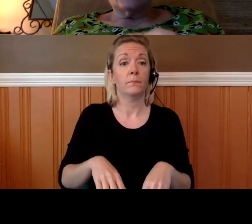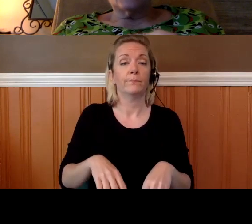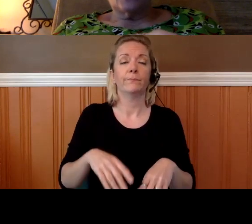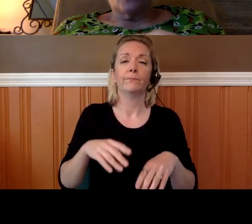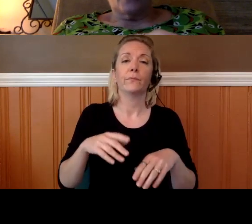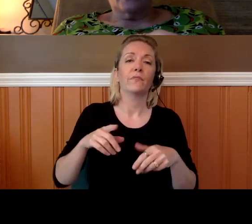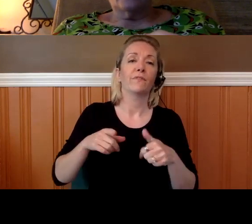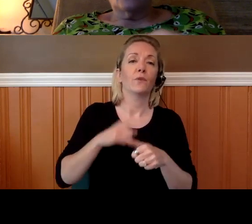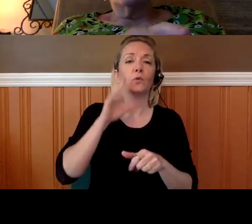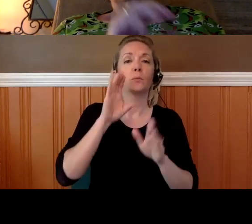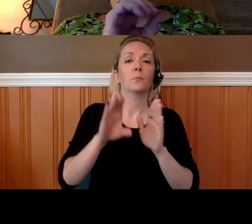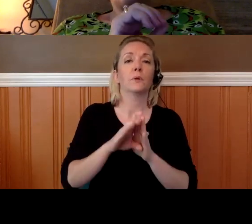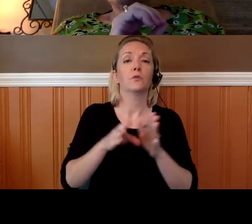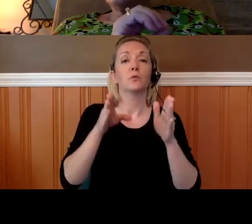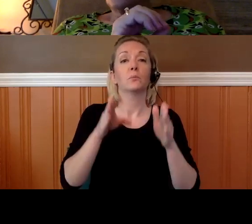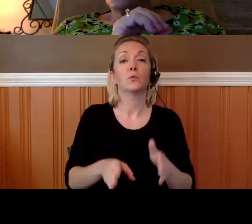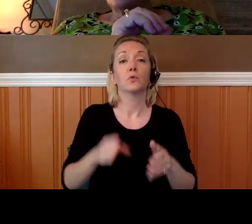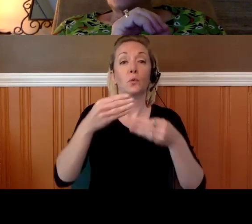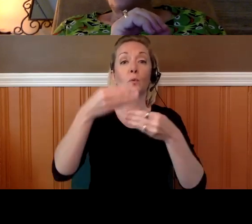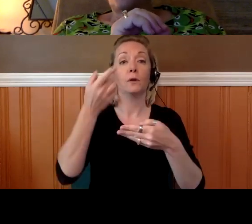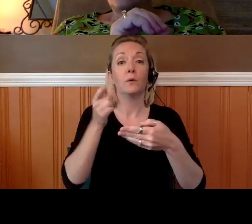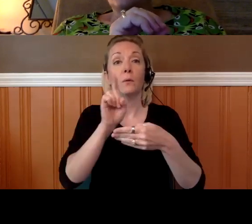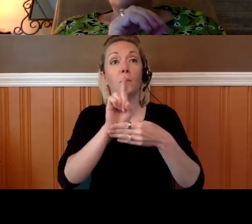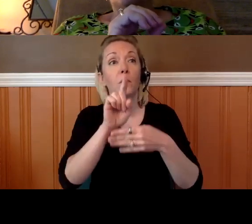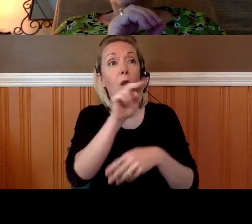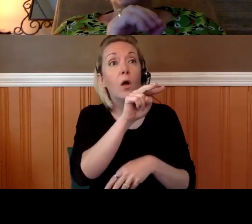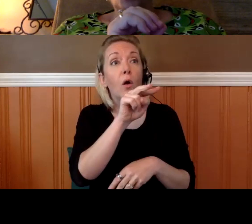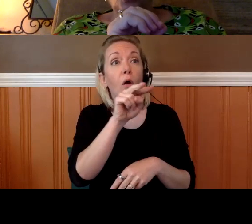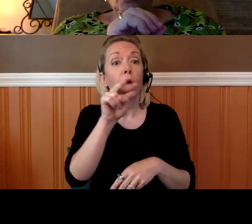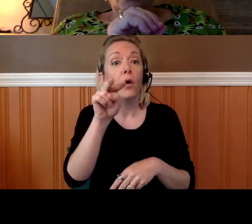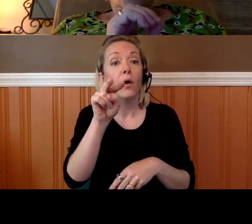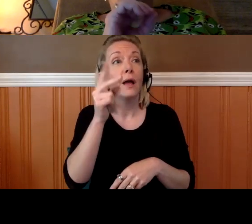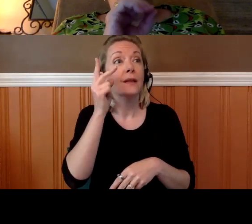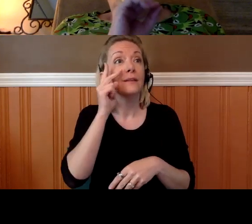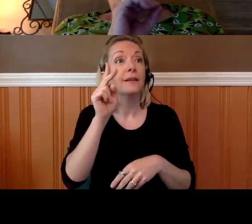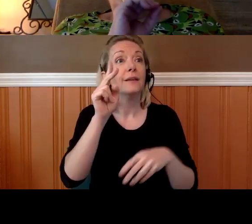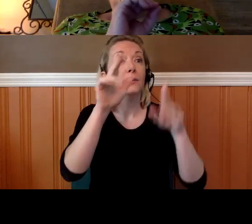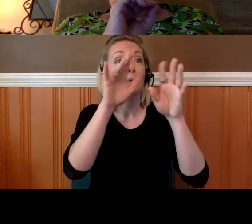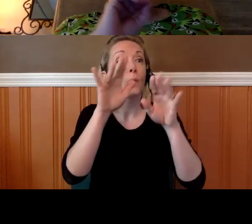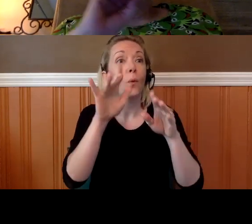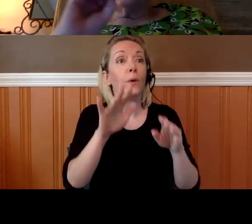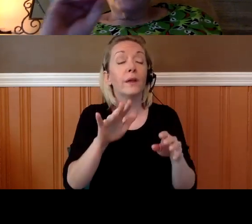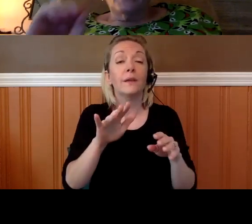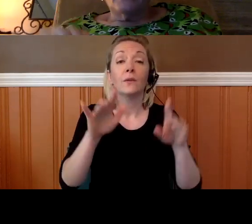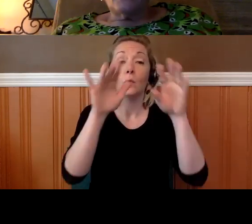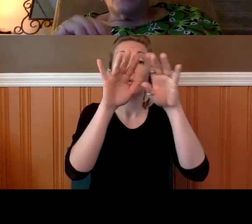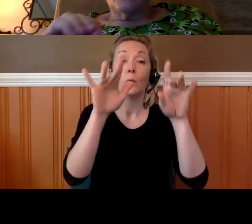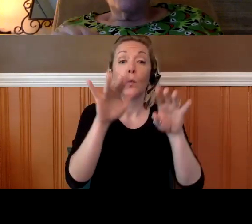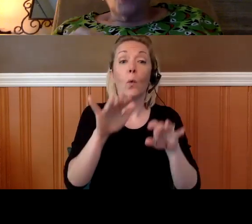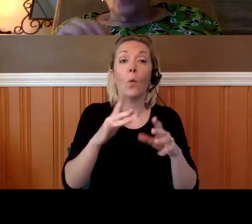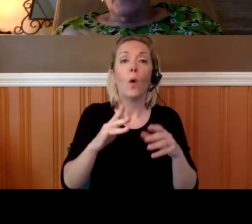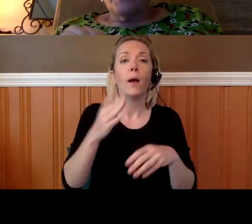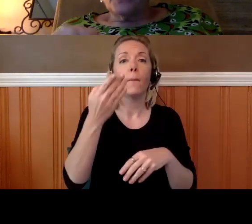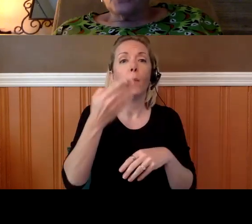that it's snowing. The representation of snowflakes is blue. And then